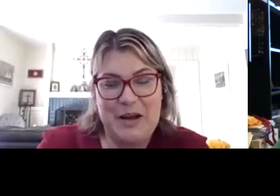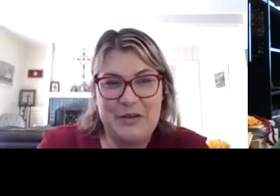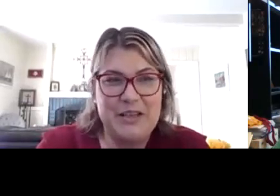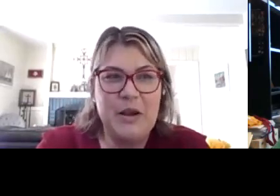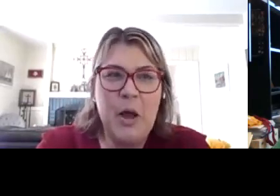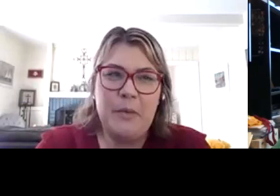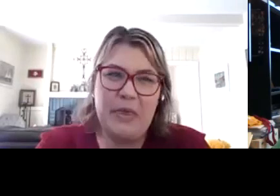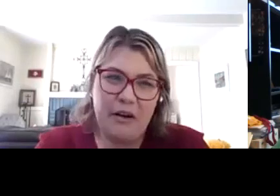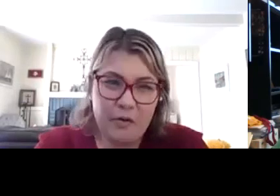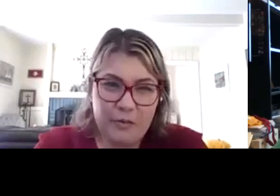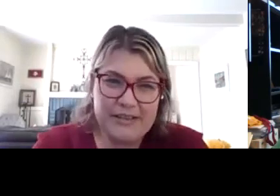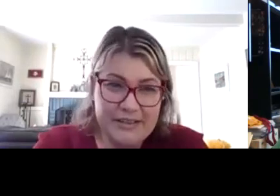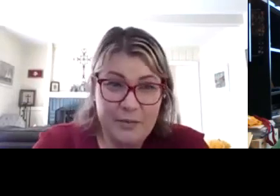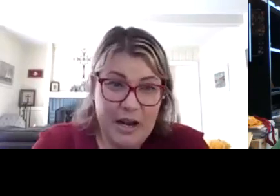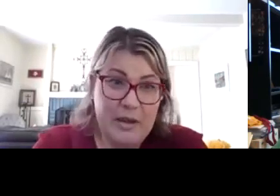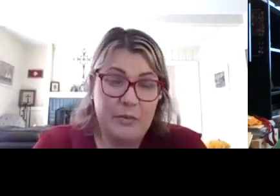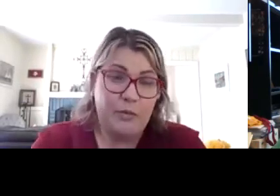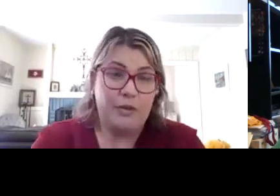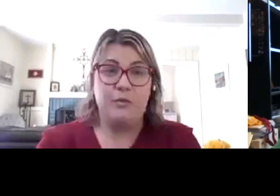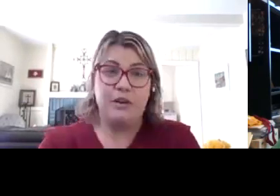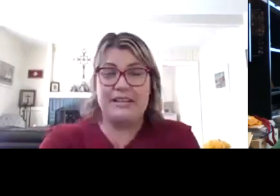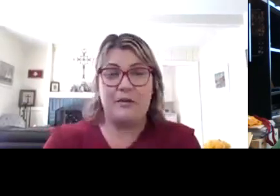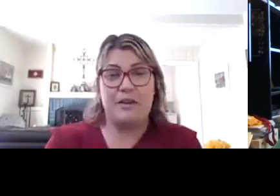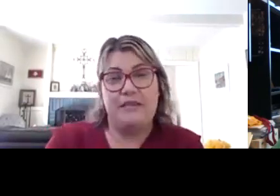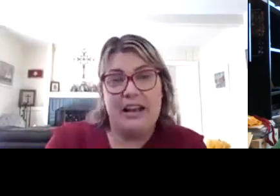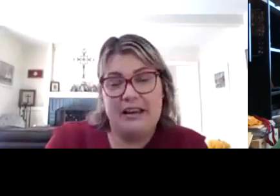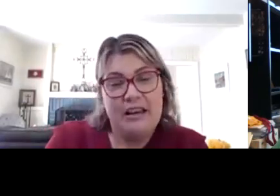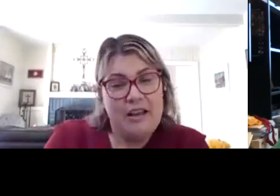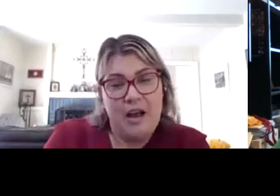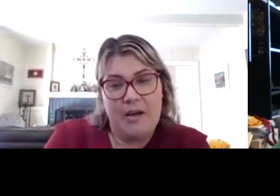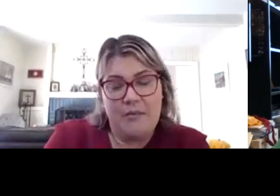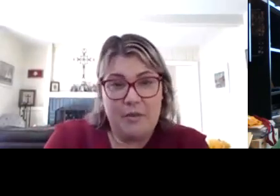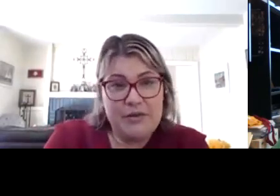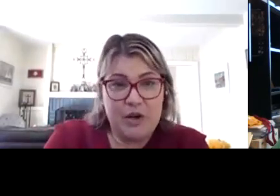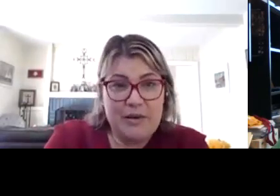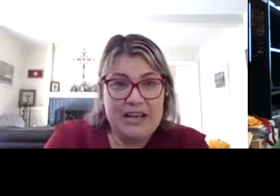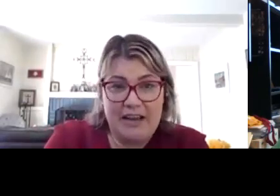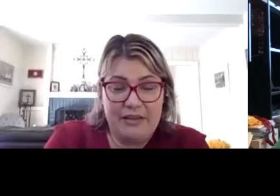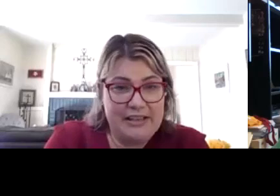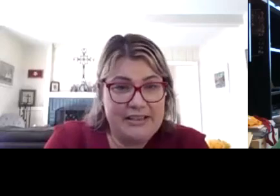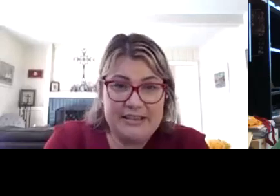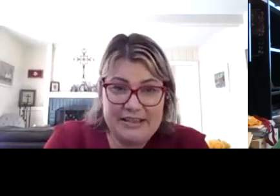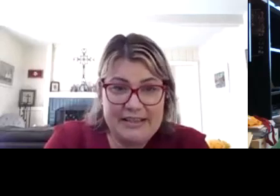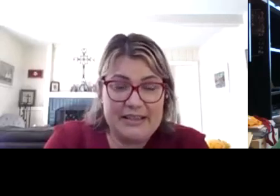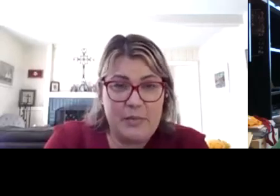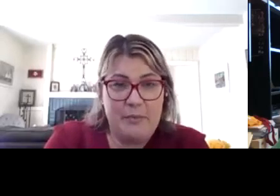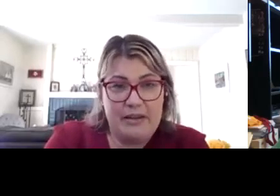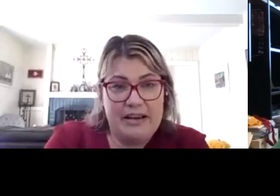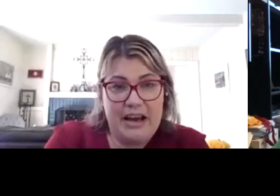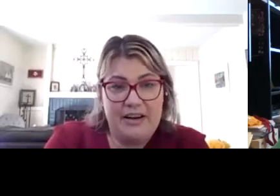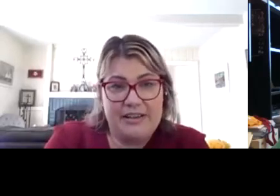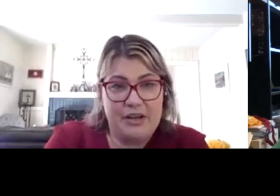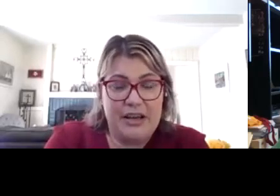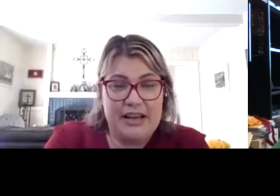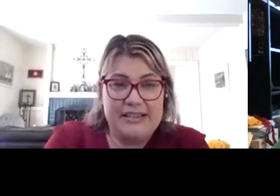of democracy, but there are reasons why people wouldn't want to get rid of it. And most urban, heavily densely